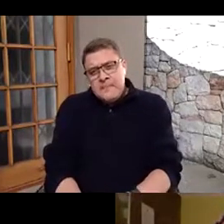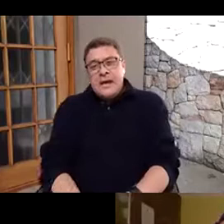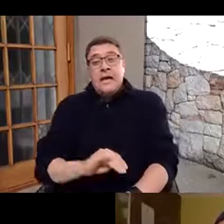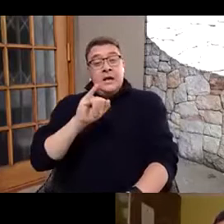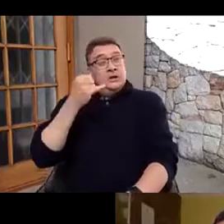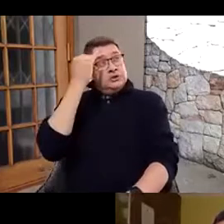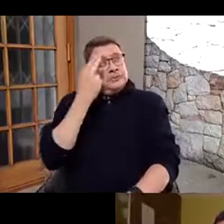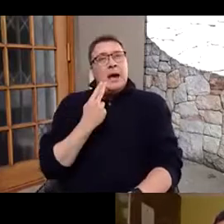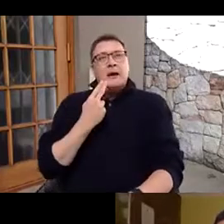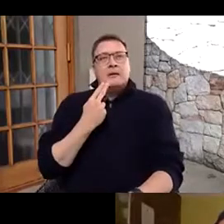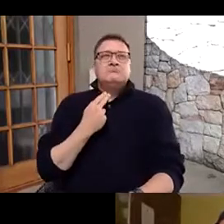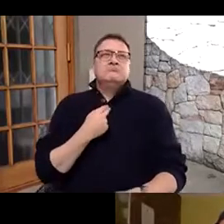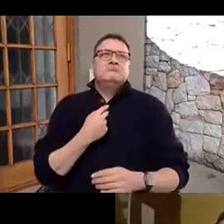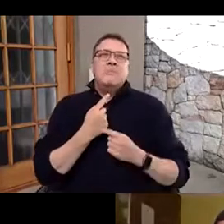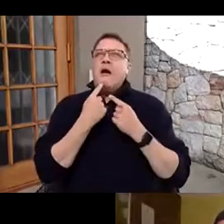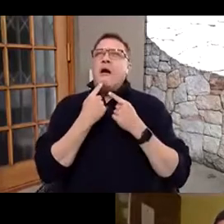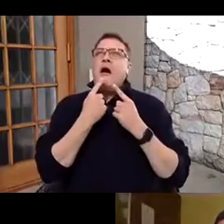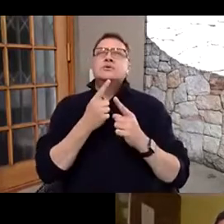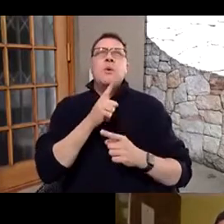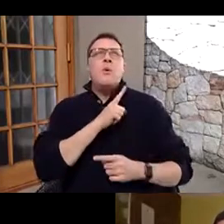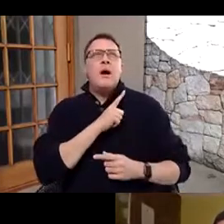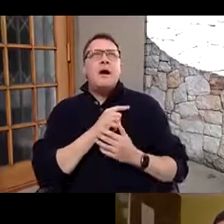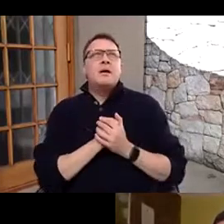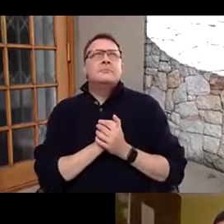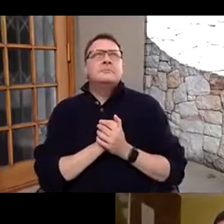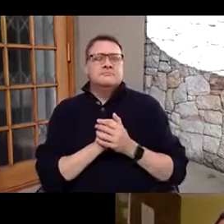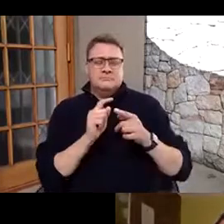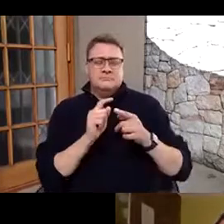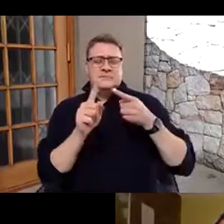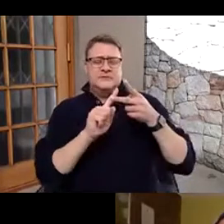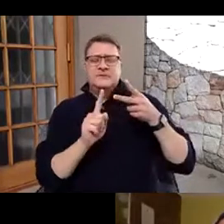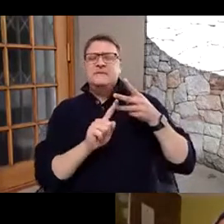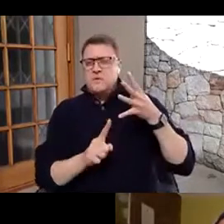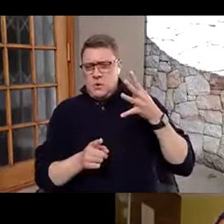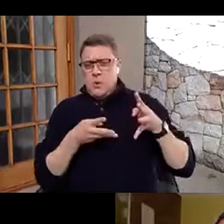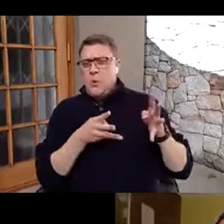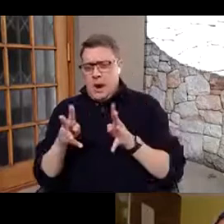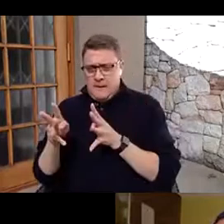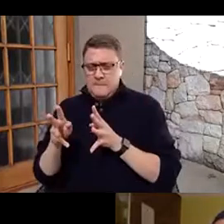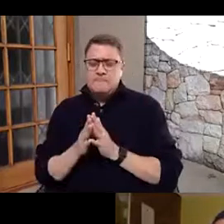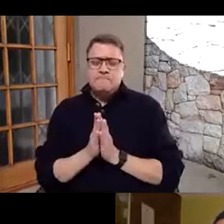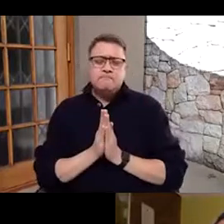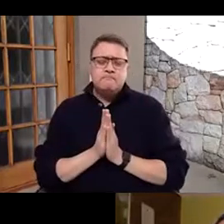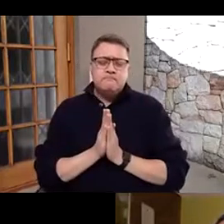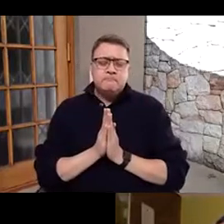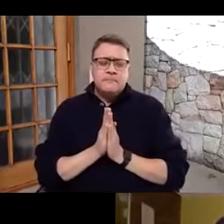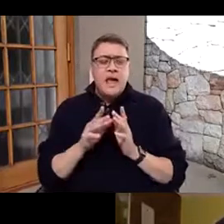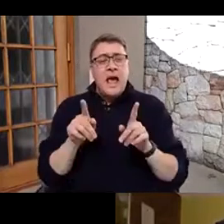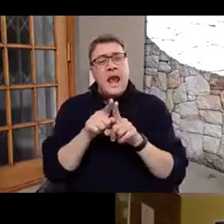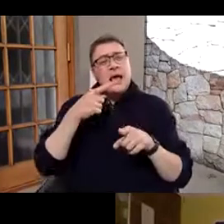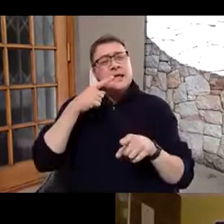I can answer this question on several different fronts. What Terence was saying